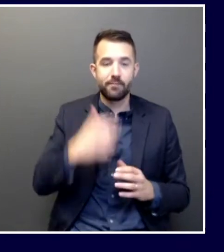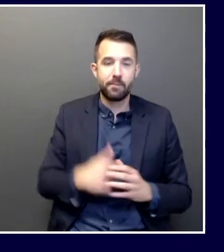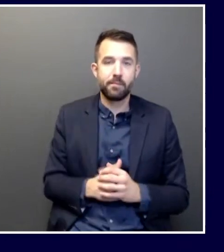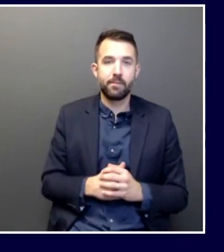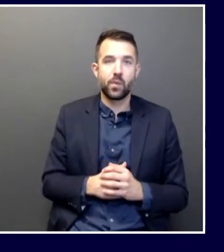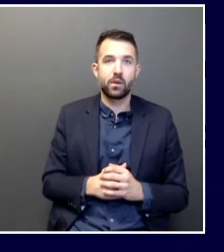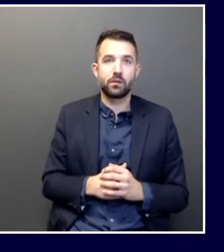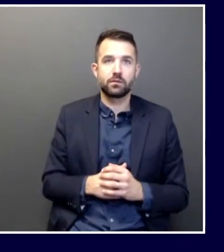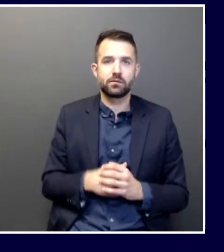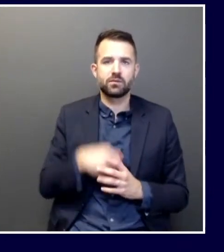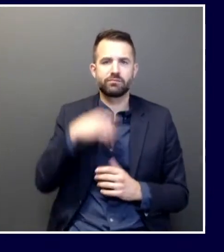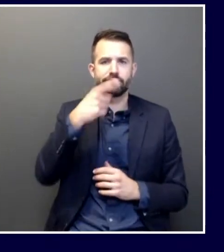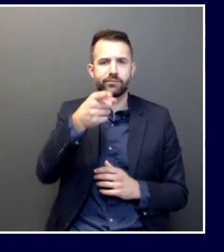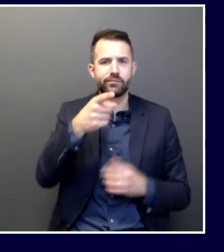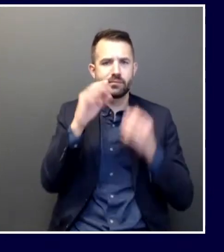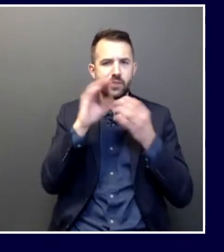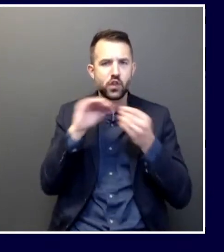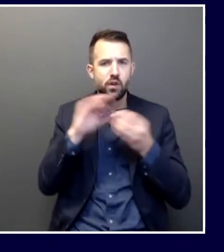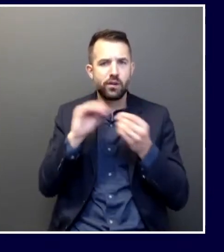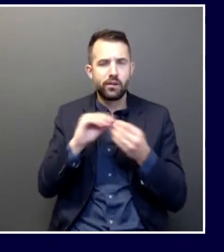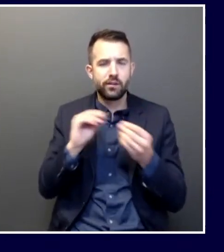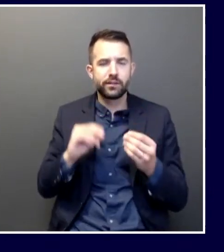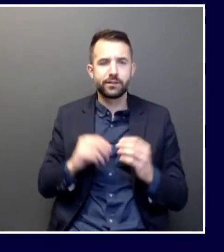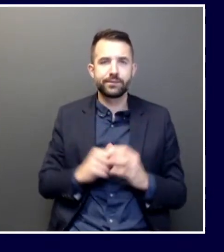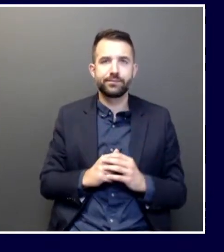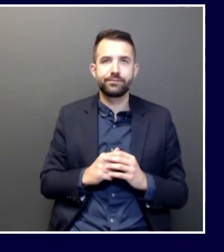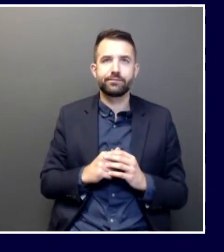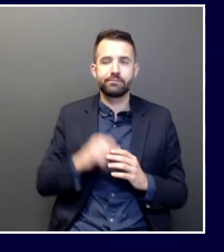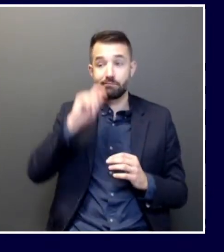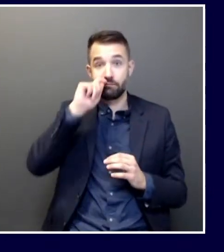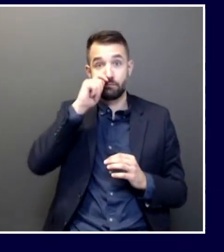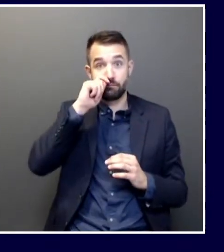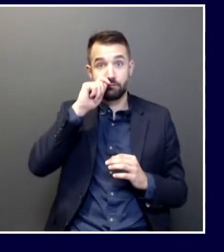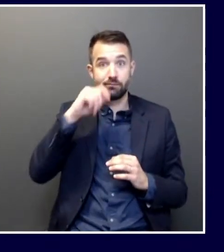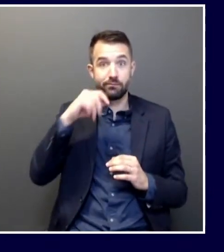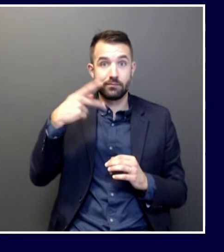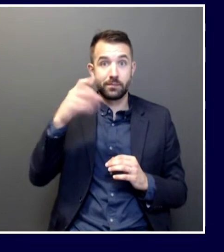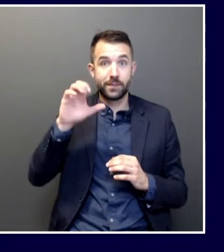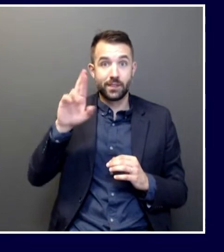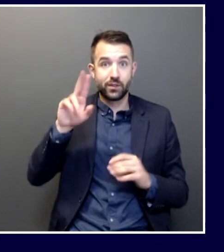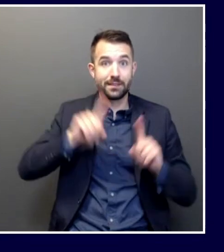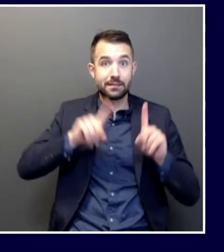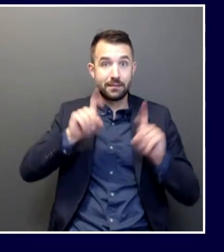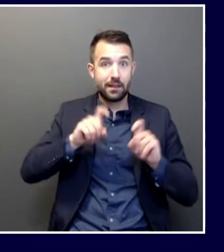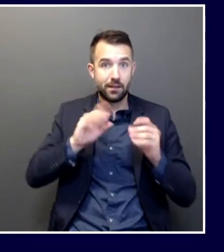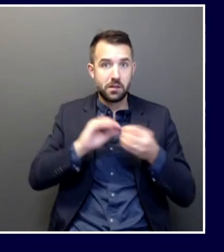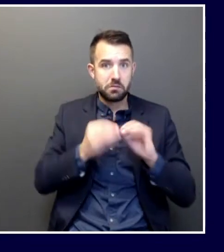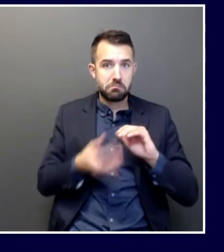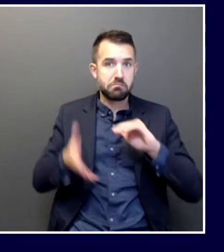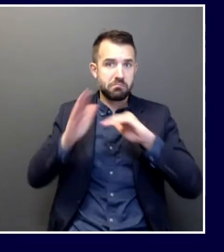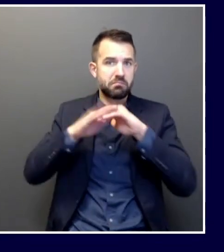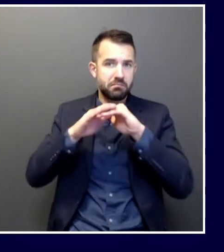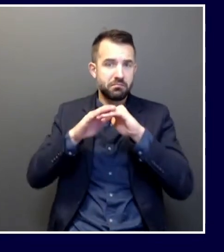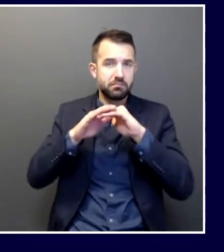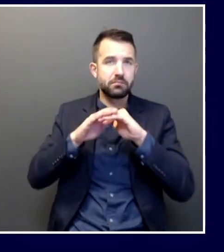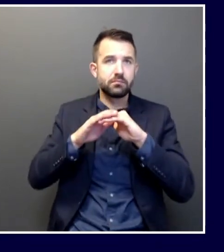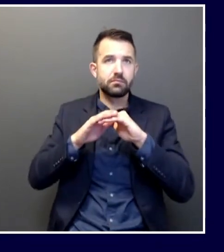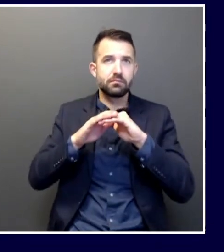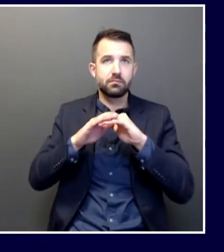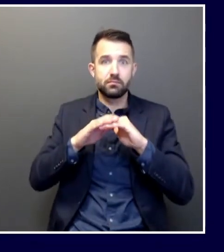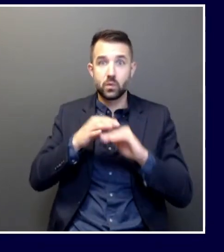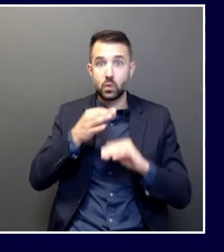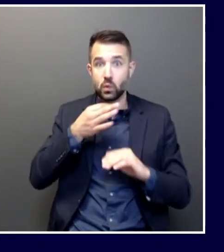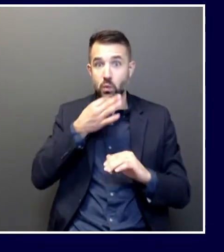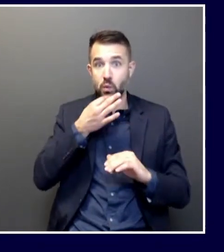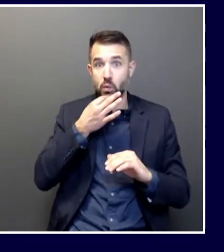there had been an increase in the PCR test volume, and I was wondering with the Canadian border opening in November, are there any